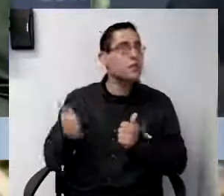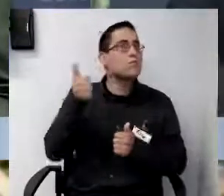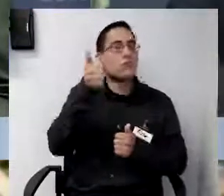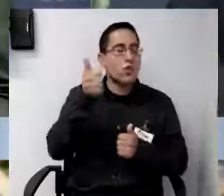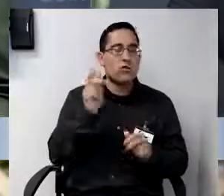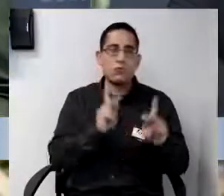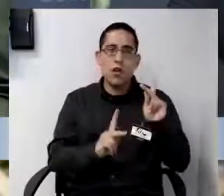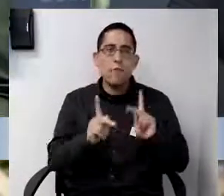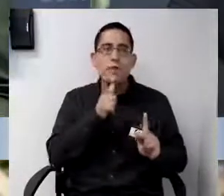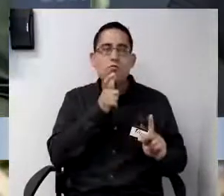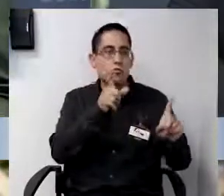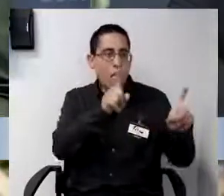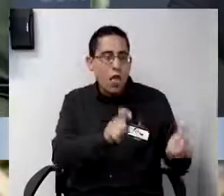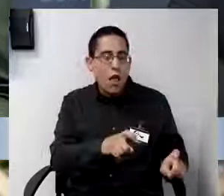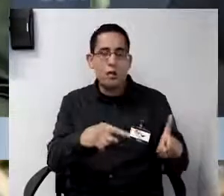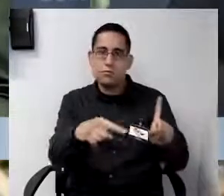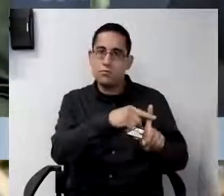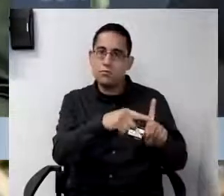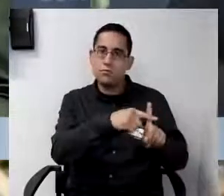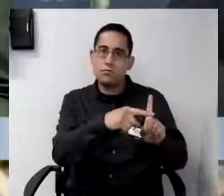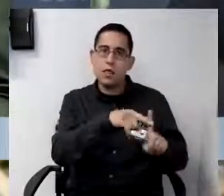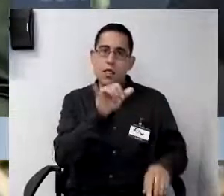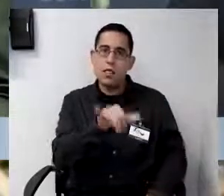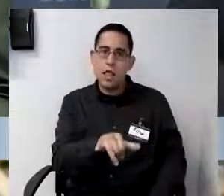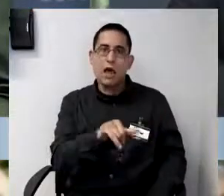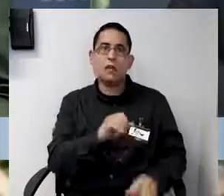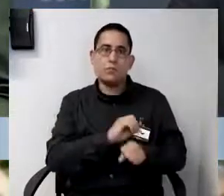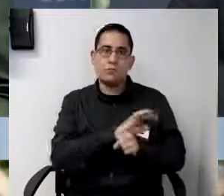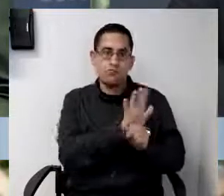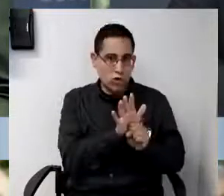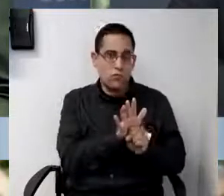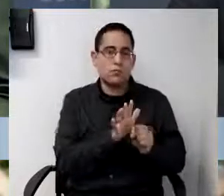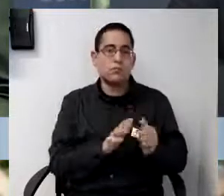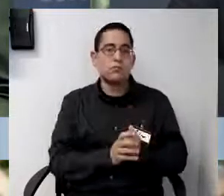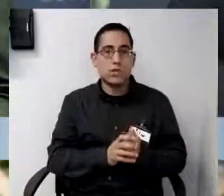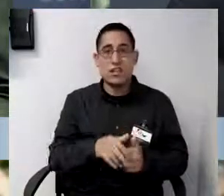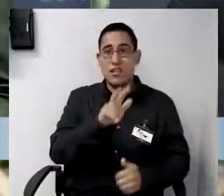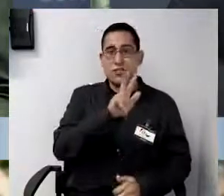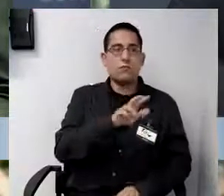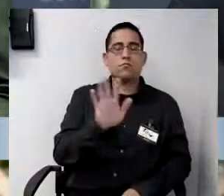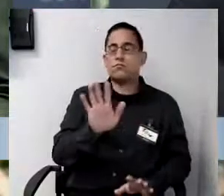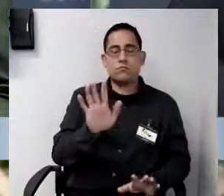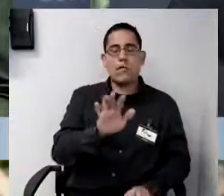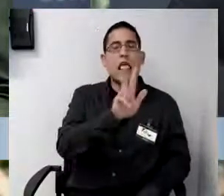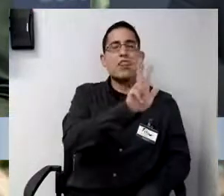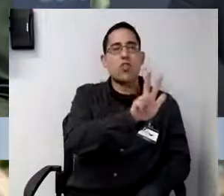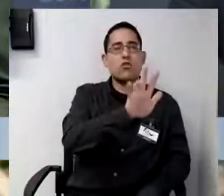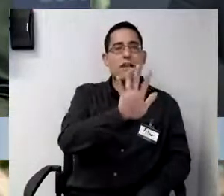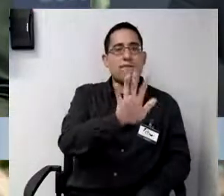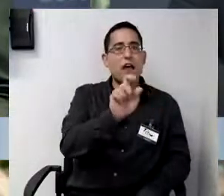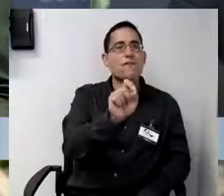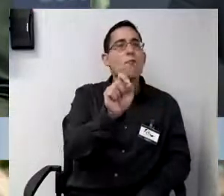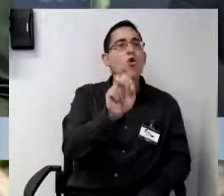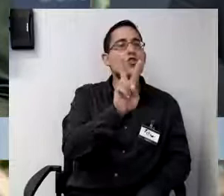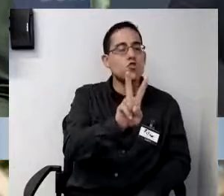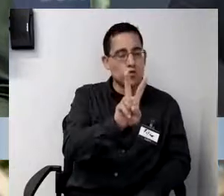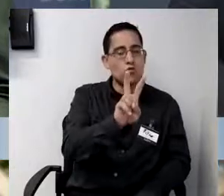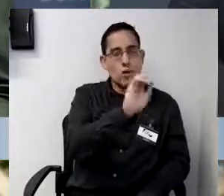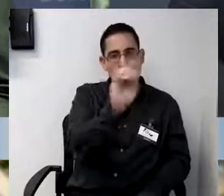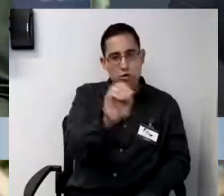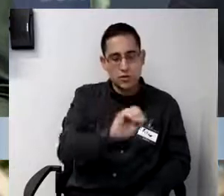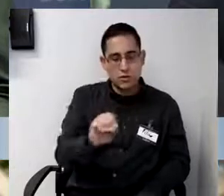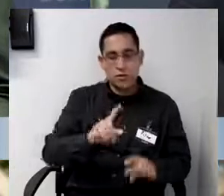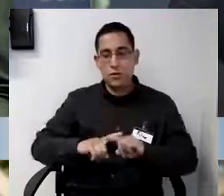that have tested positive for the virus. So 35.2%, but only 1.2% of the